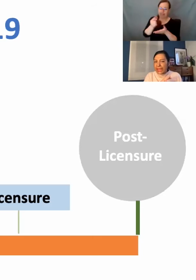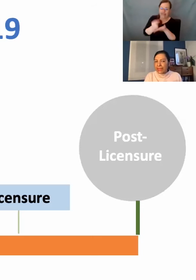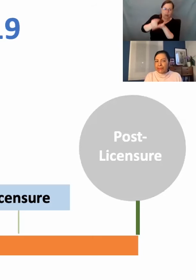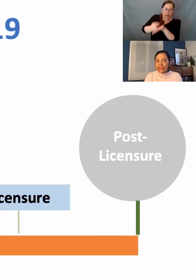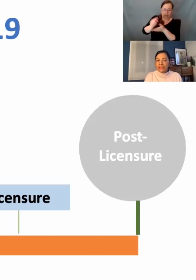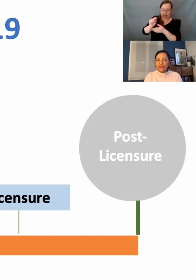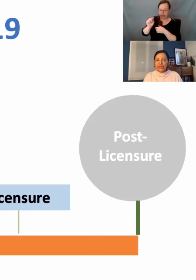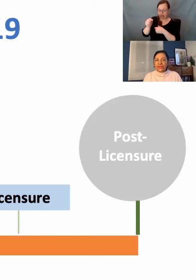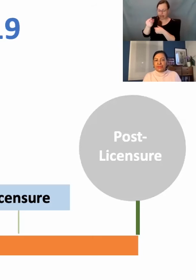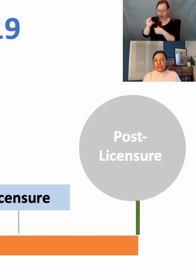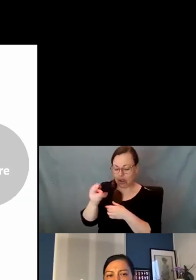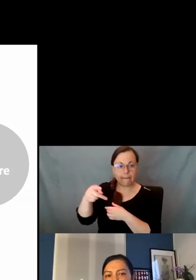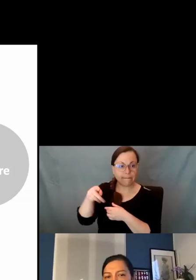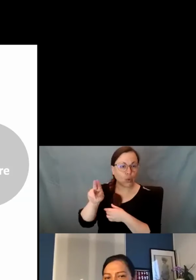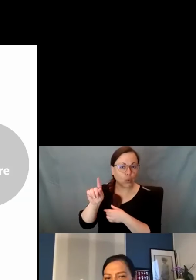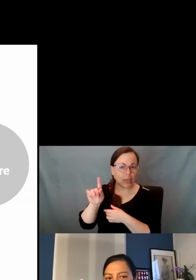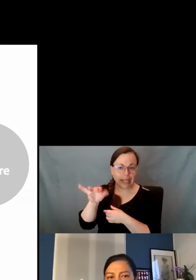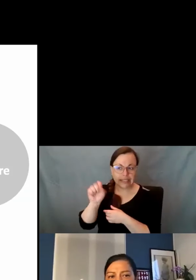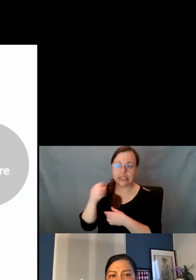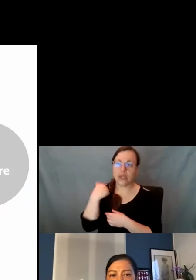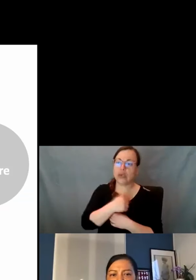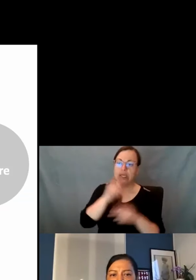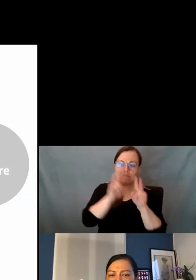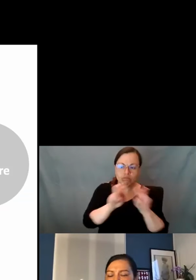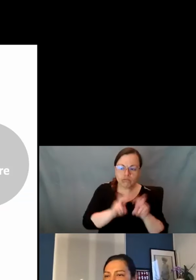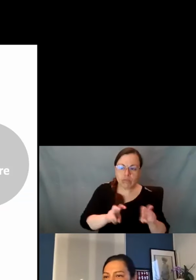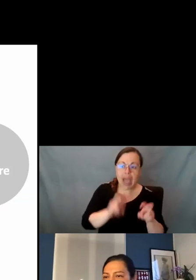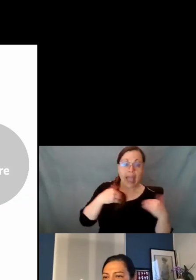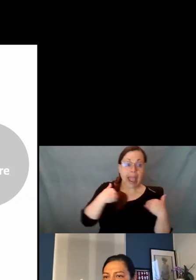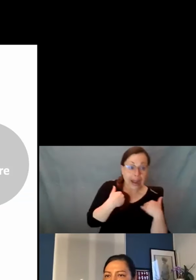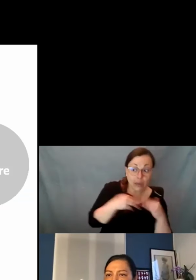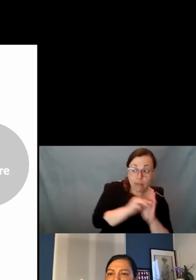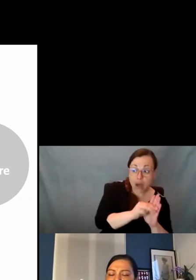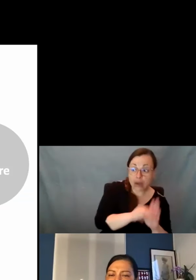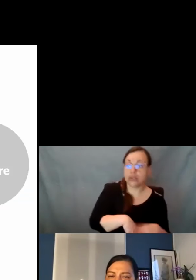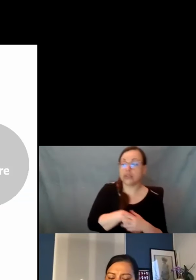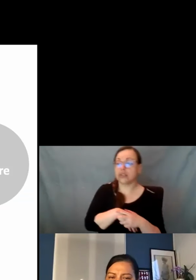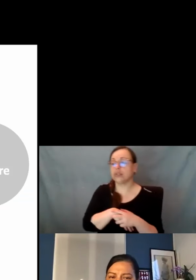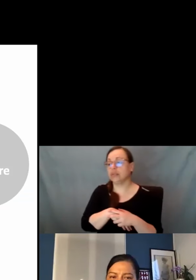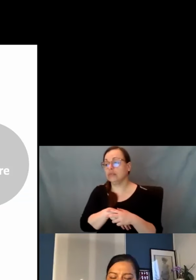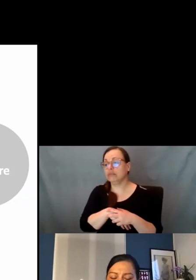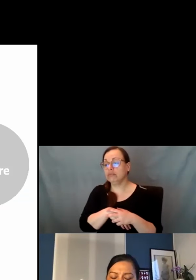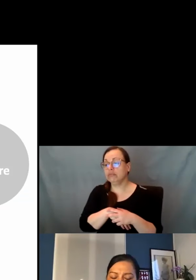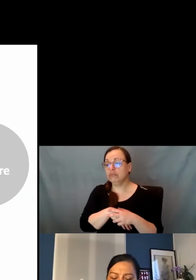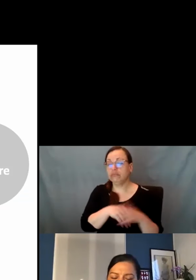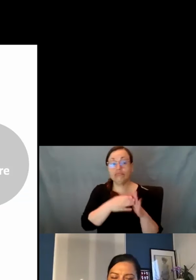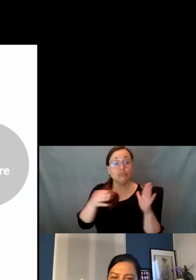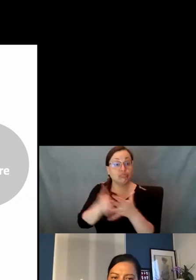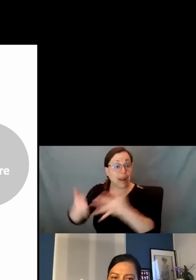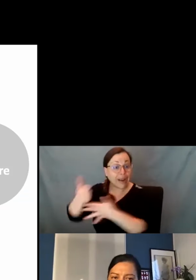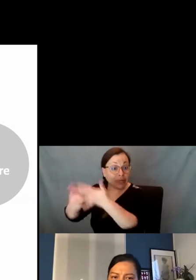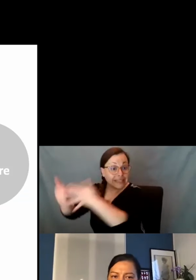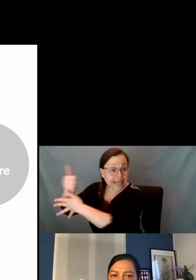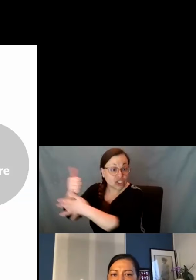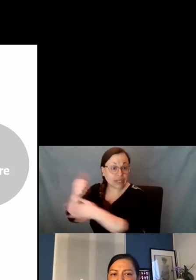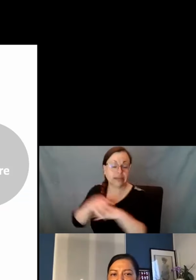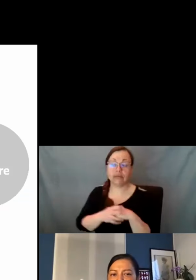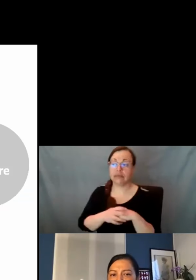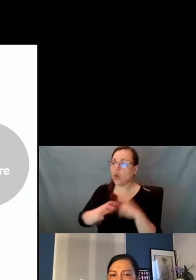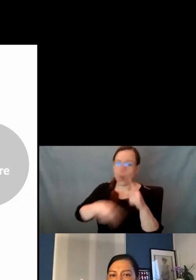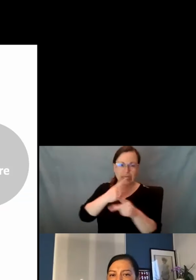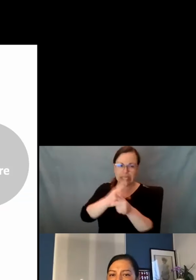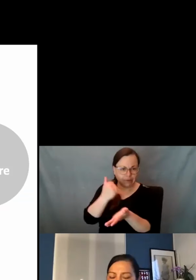the elements from animal models, from prioritization, from what kind of disease, drug we need under the target